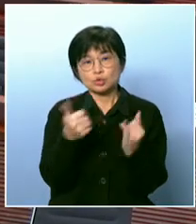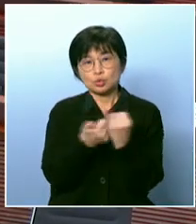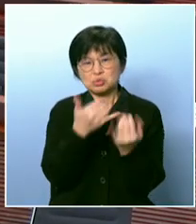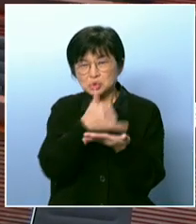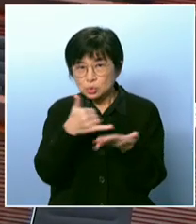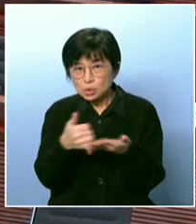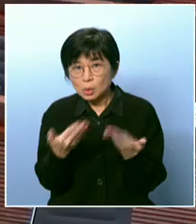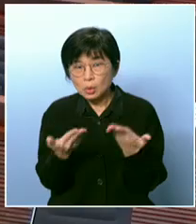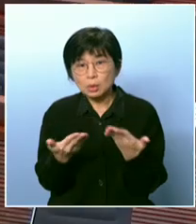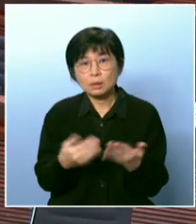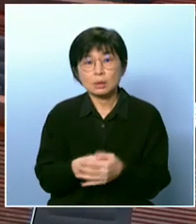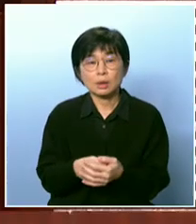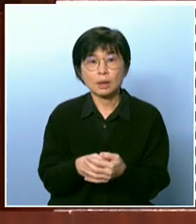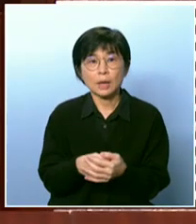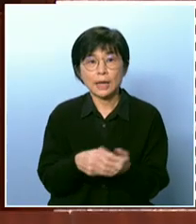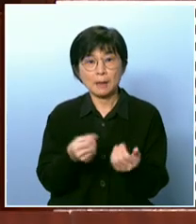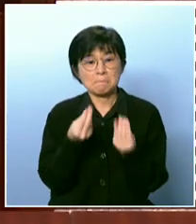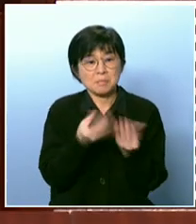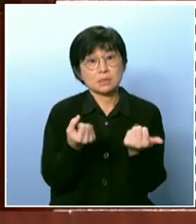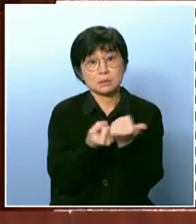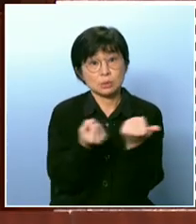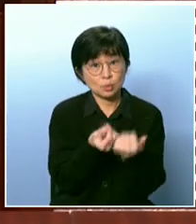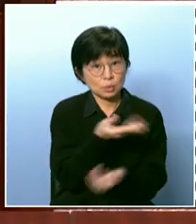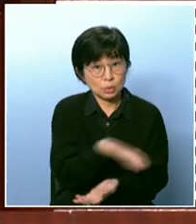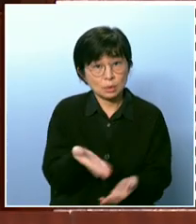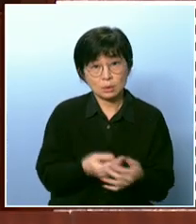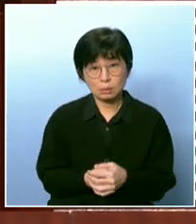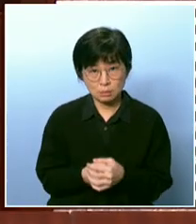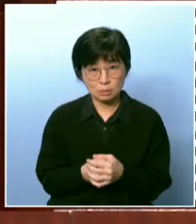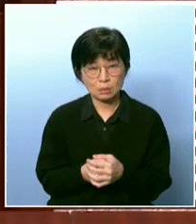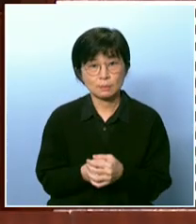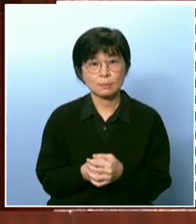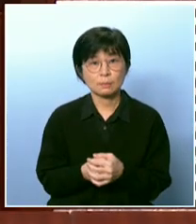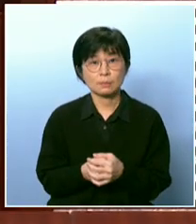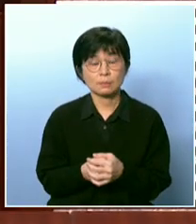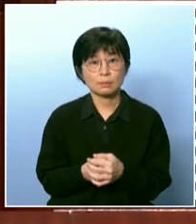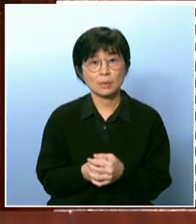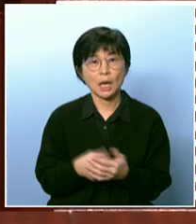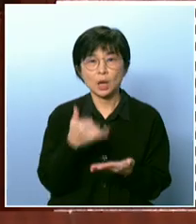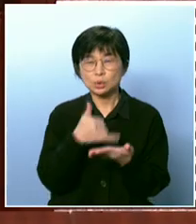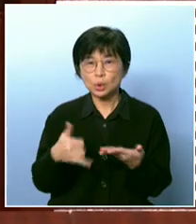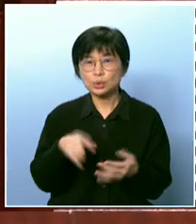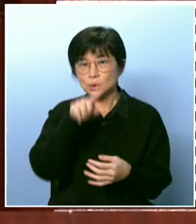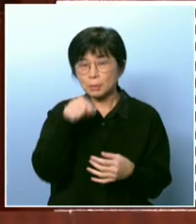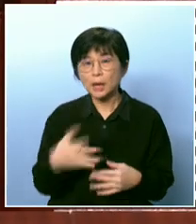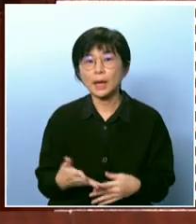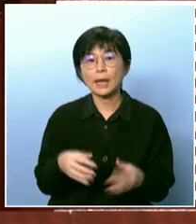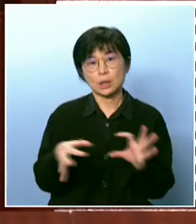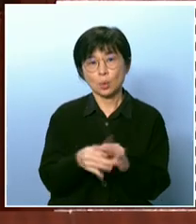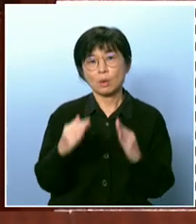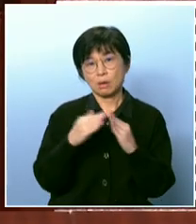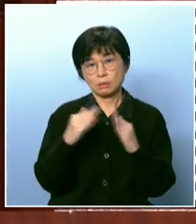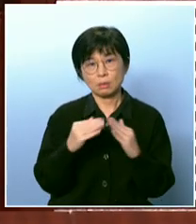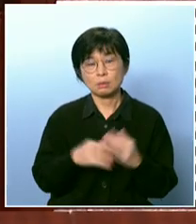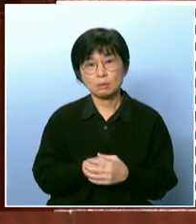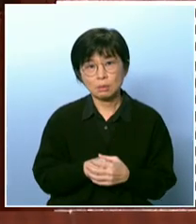be, or is there a mechanism right now that we can identify early on participants who would like to